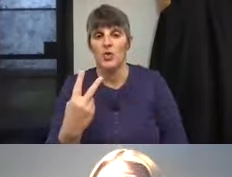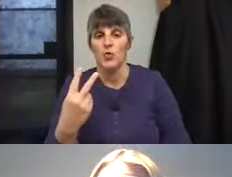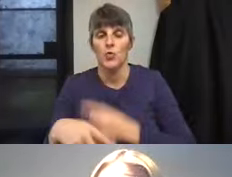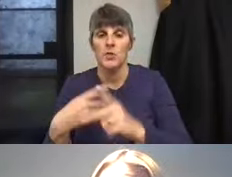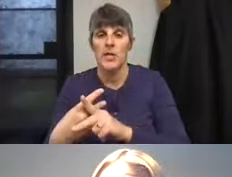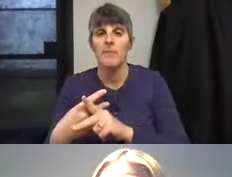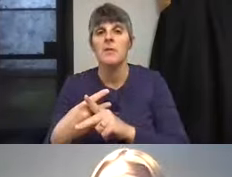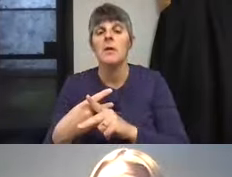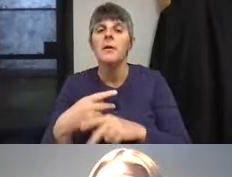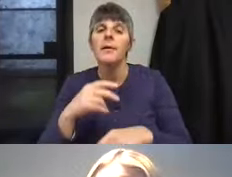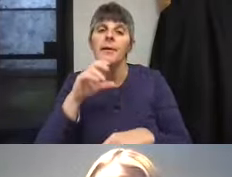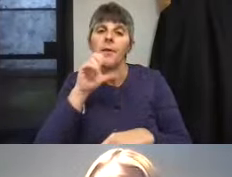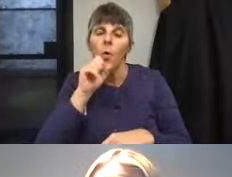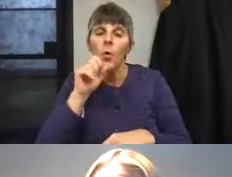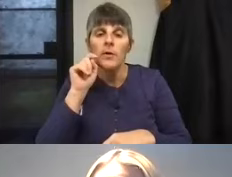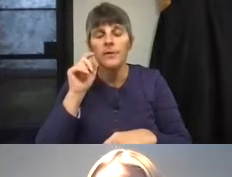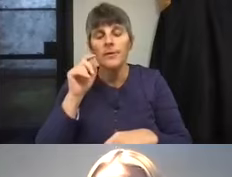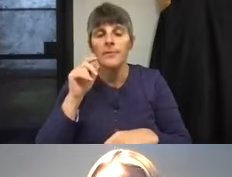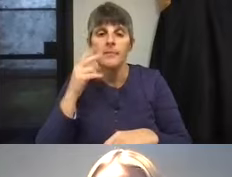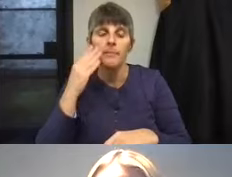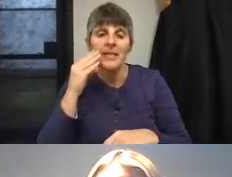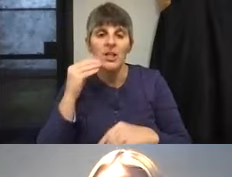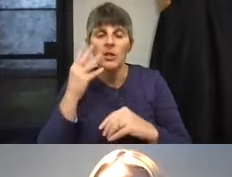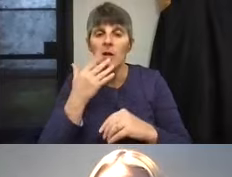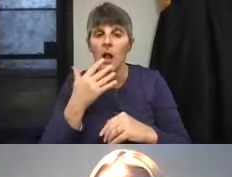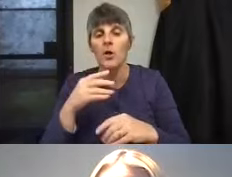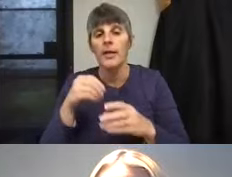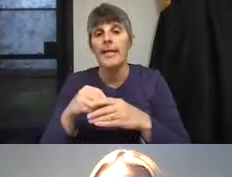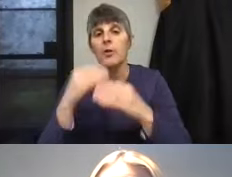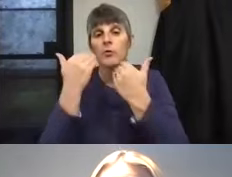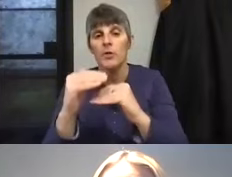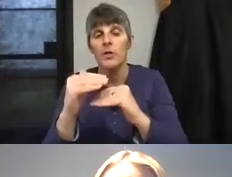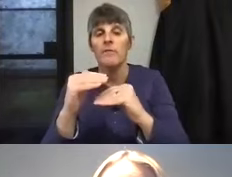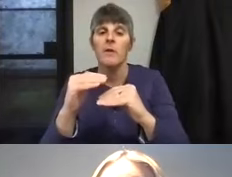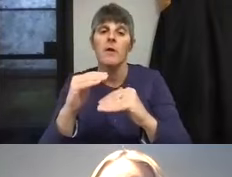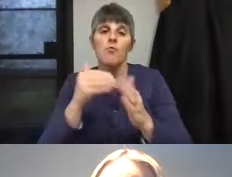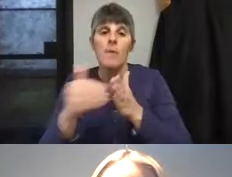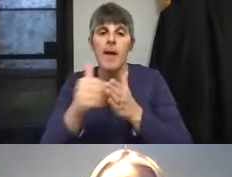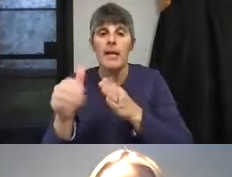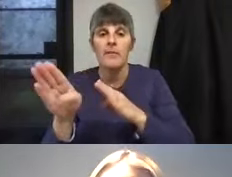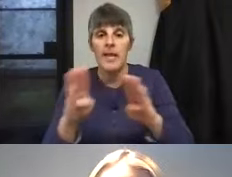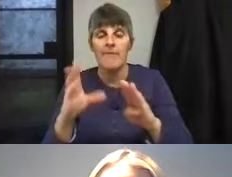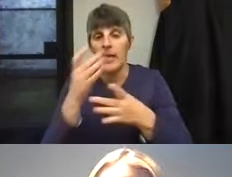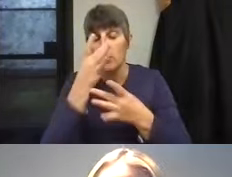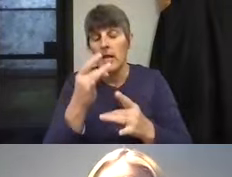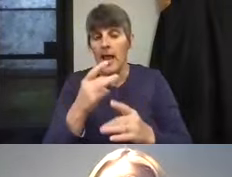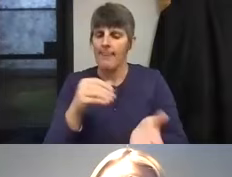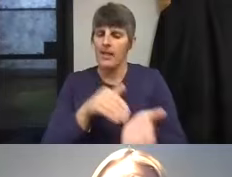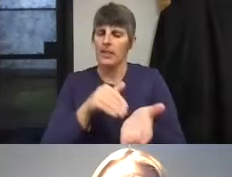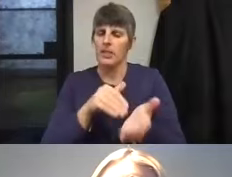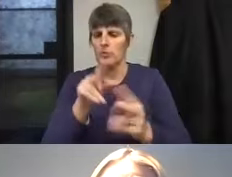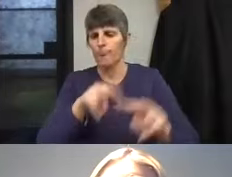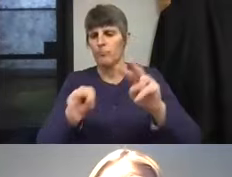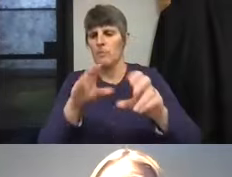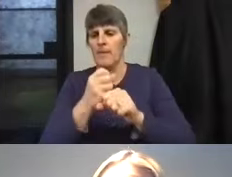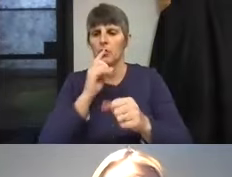of restricted or repetitive patterns of behavior and interest. And the clinician is also making sure that these